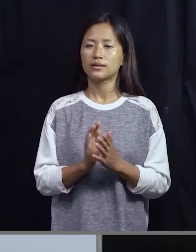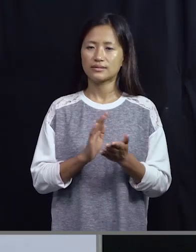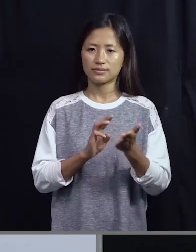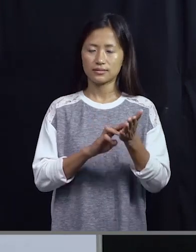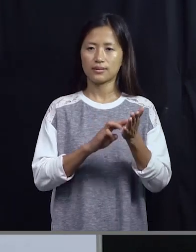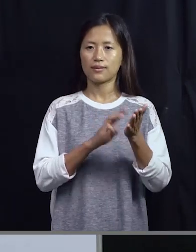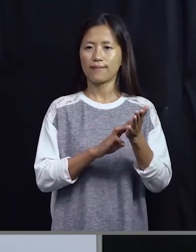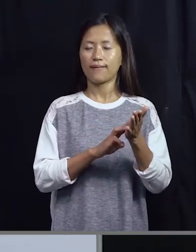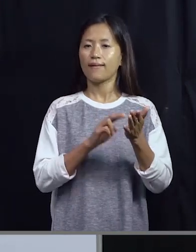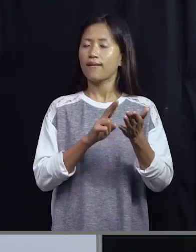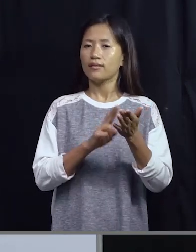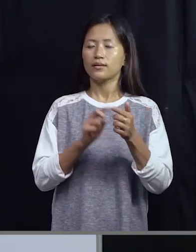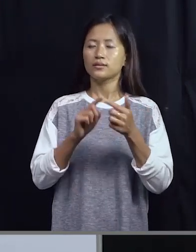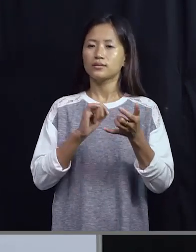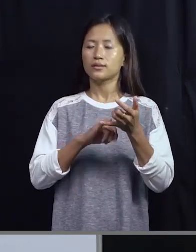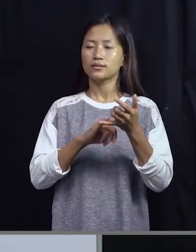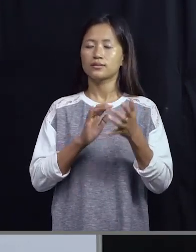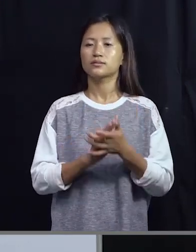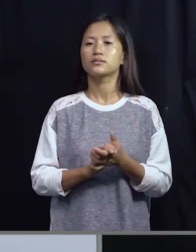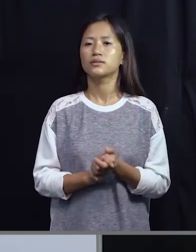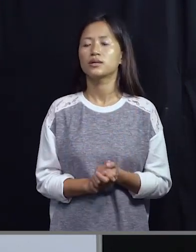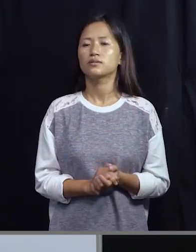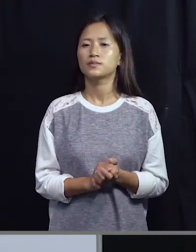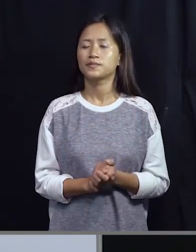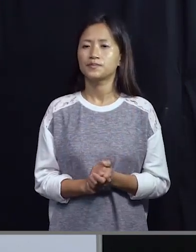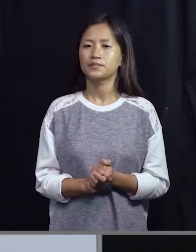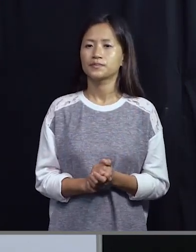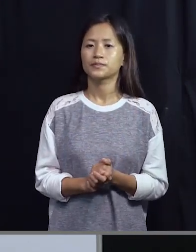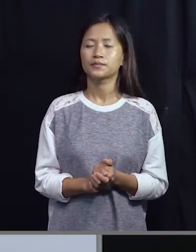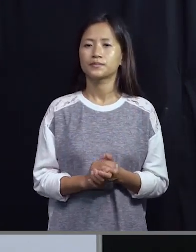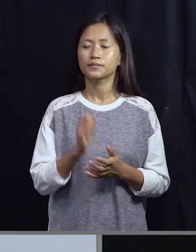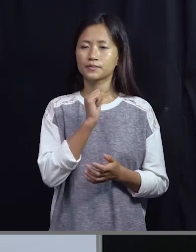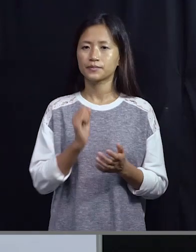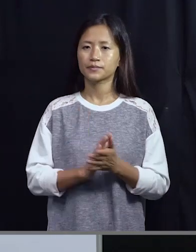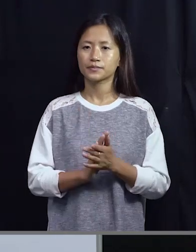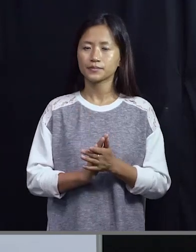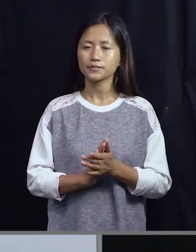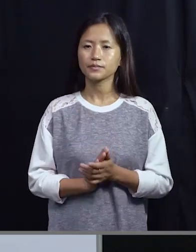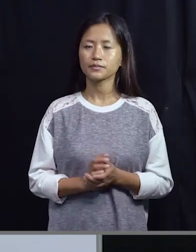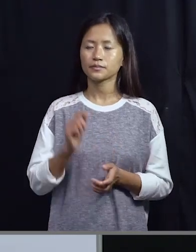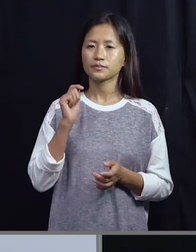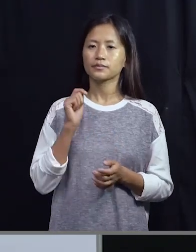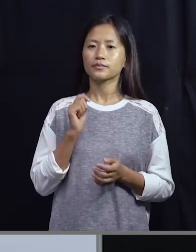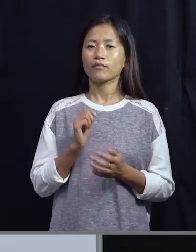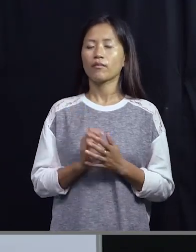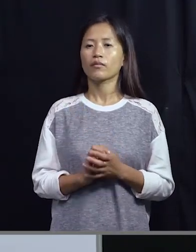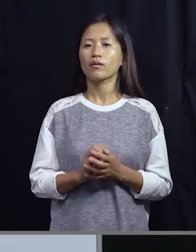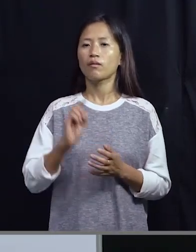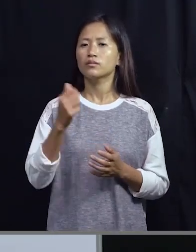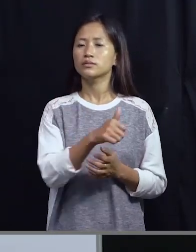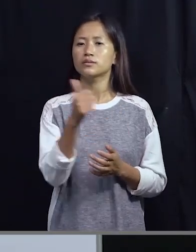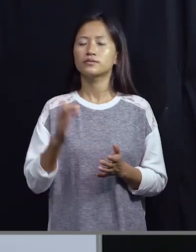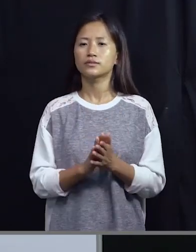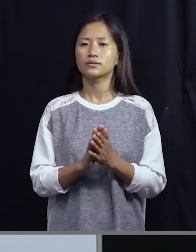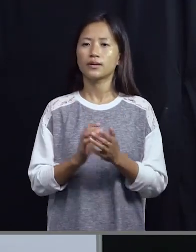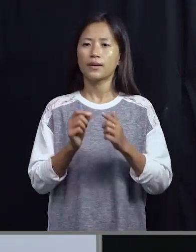necessary. The presence of a free 3' hydroxyl group is necessary, and so this only after the